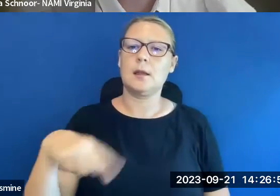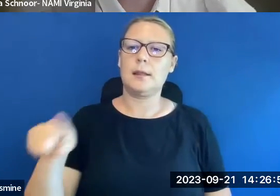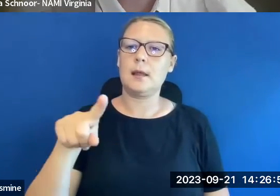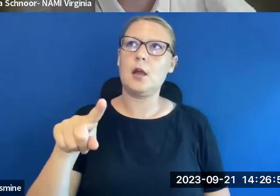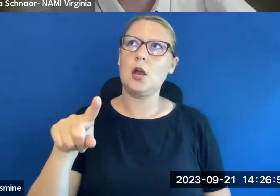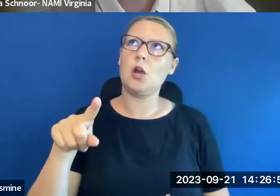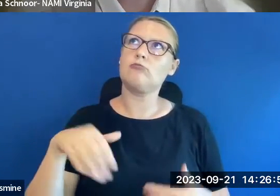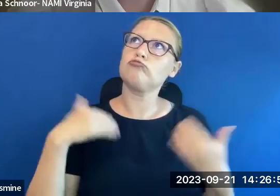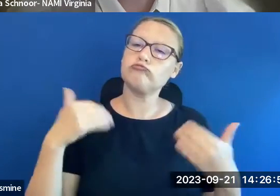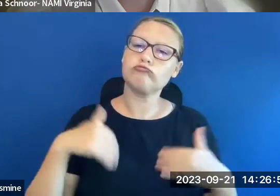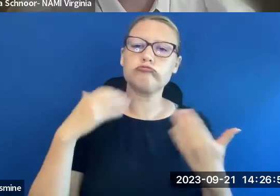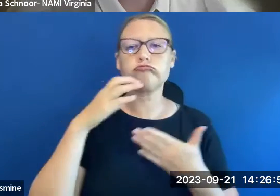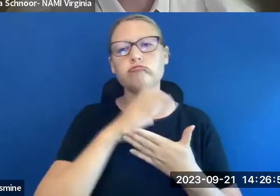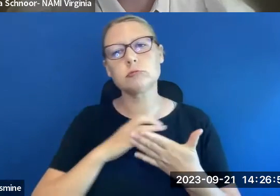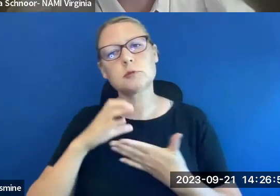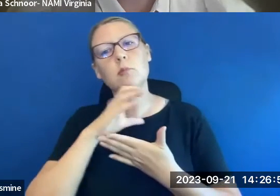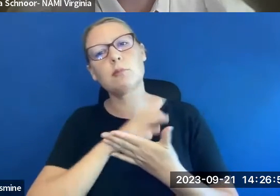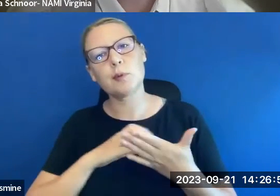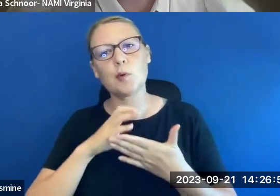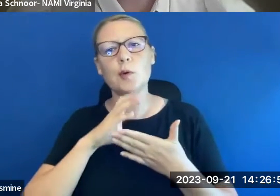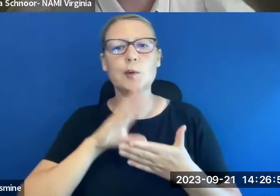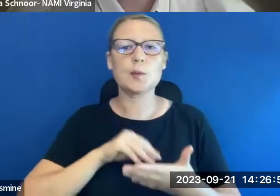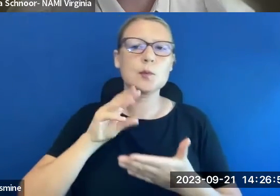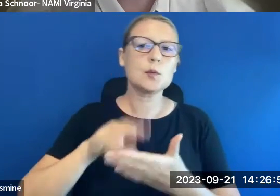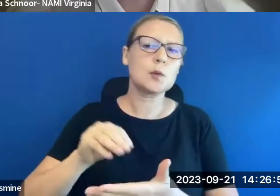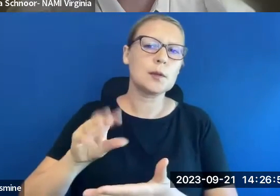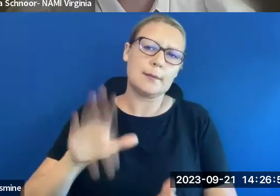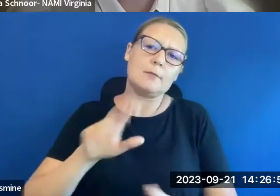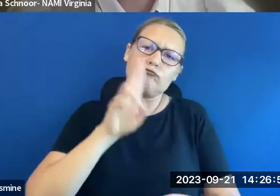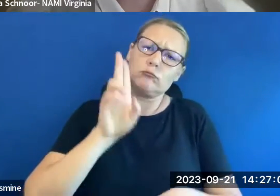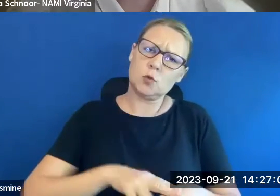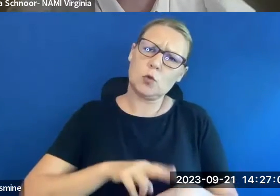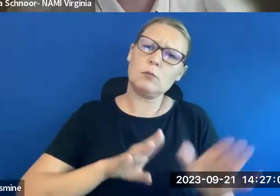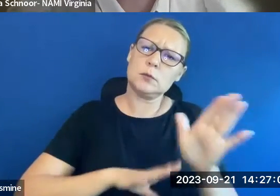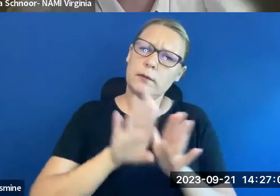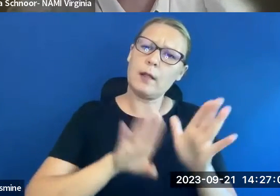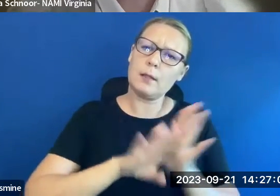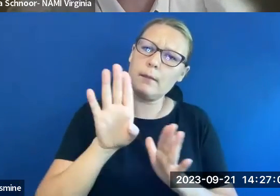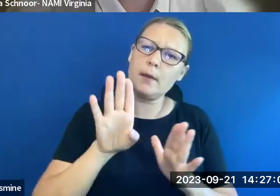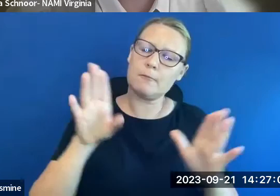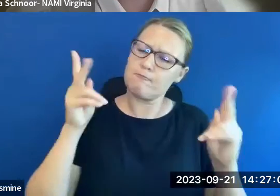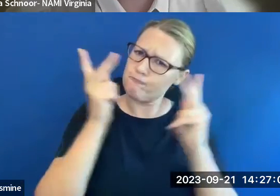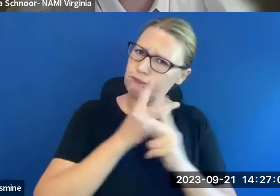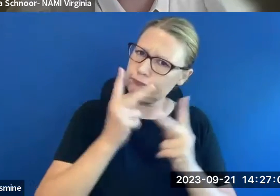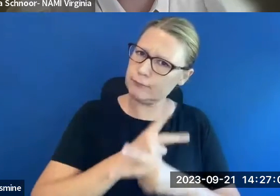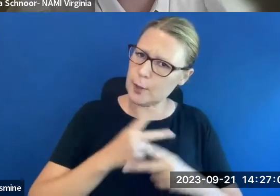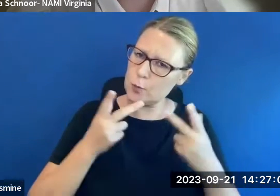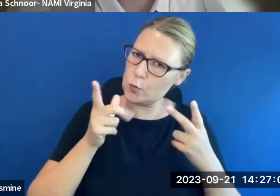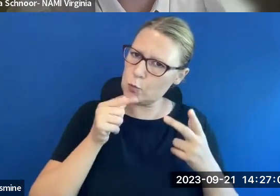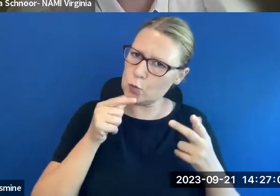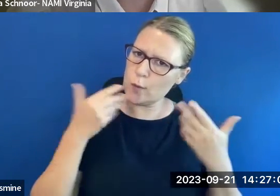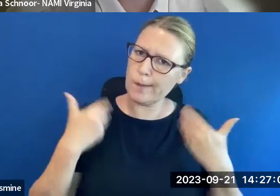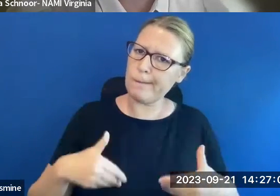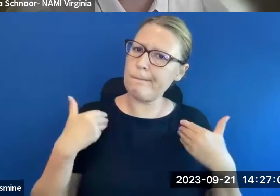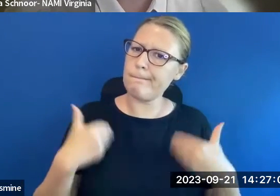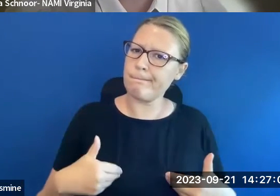and as this is also just a normal part of development, is figuring yourself out, figuring